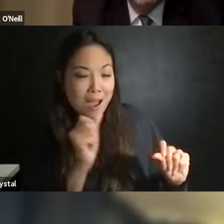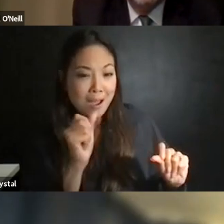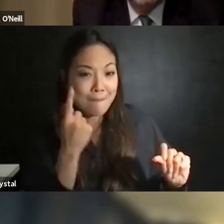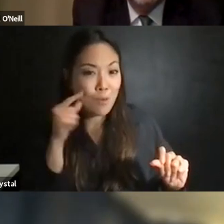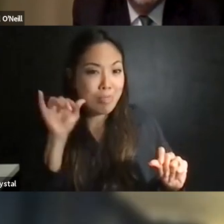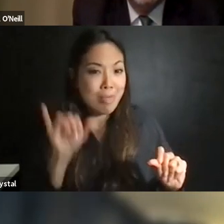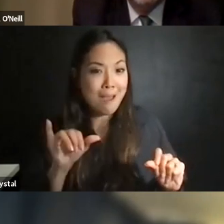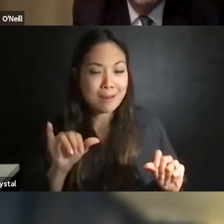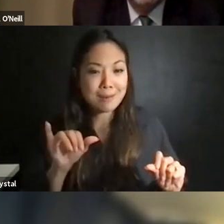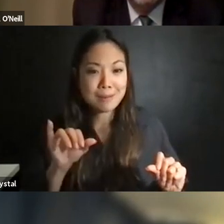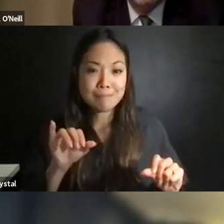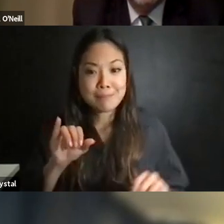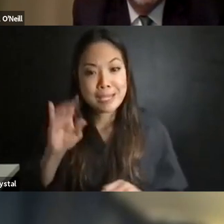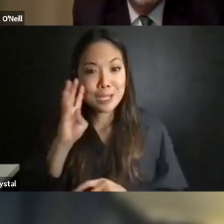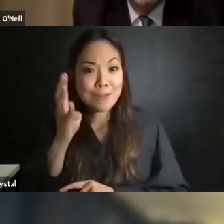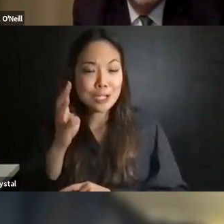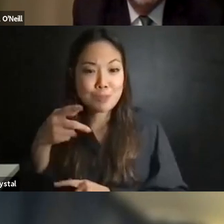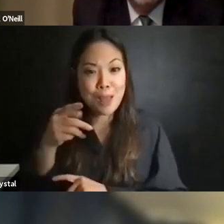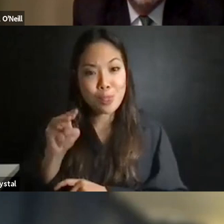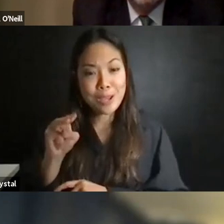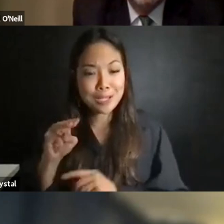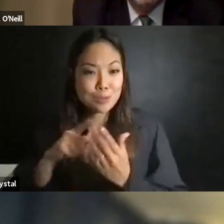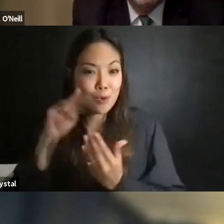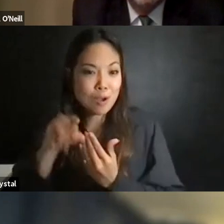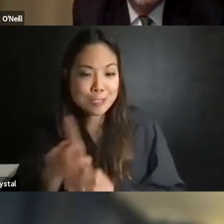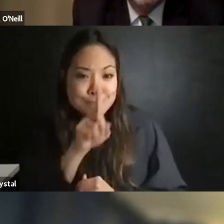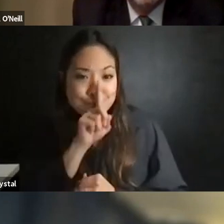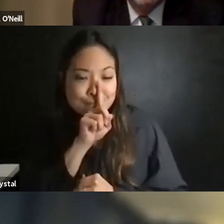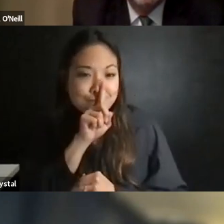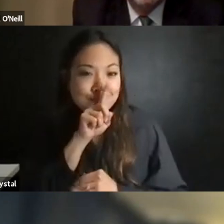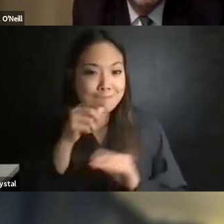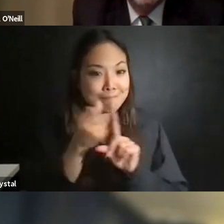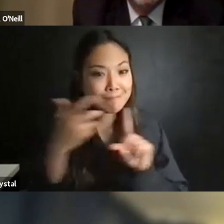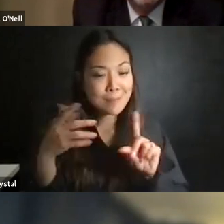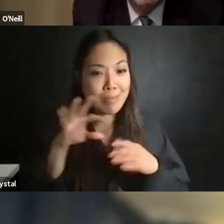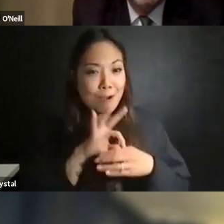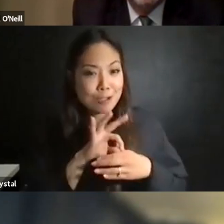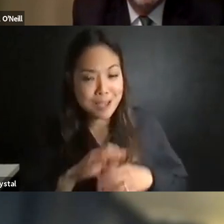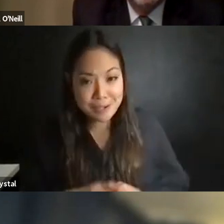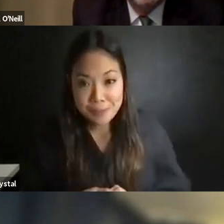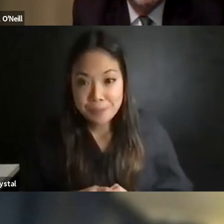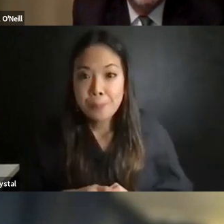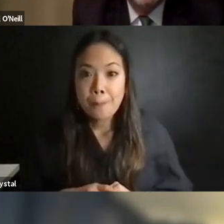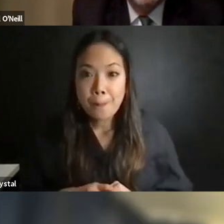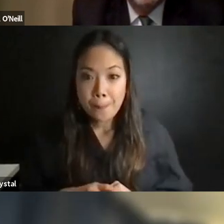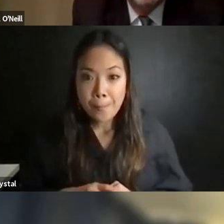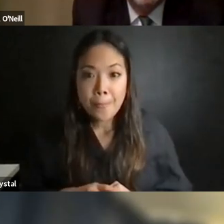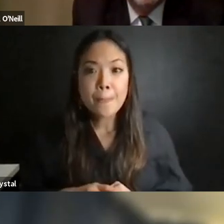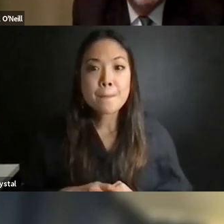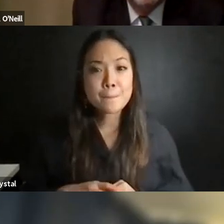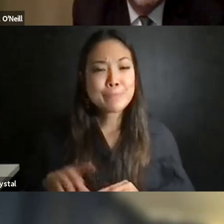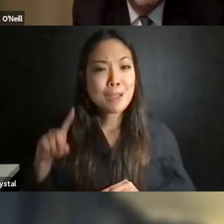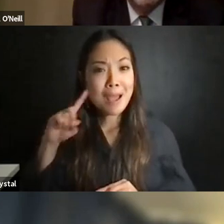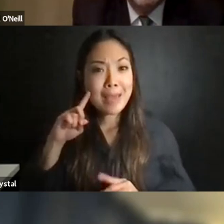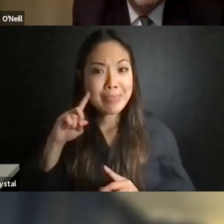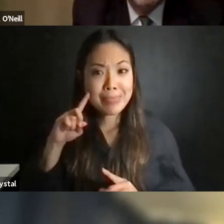didn't talk about the content as much very much i think nate cooter is on the call and can speak to the